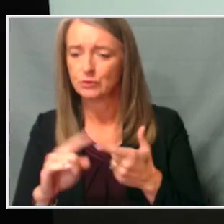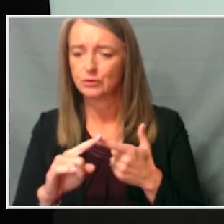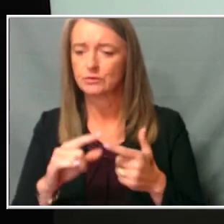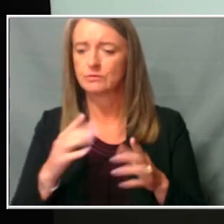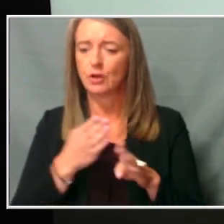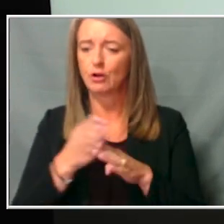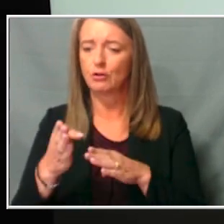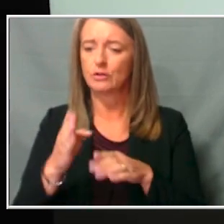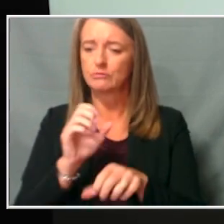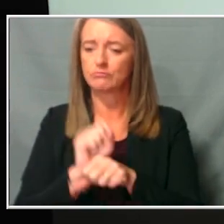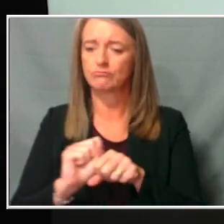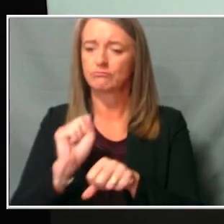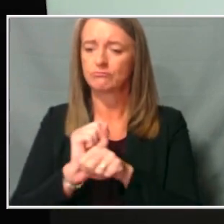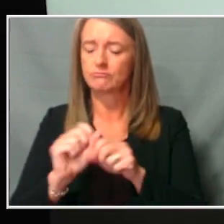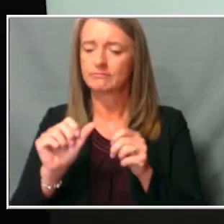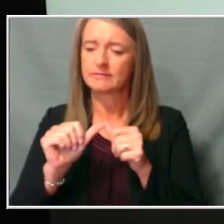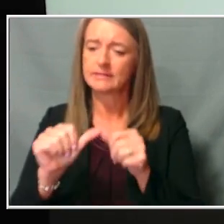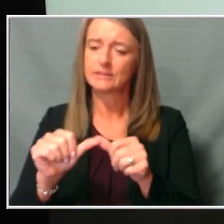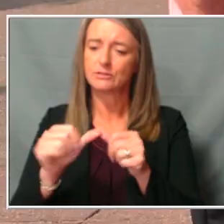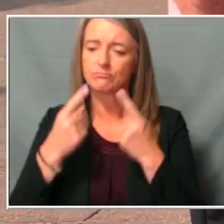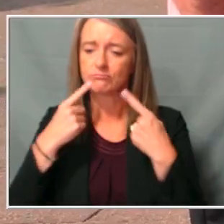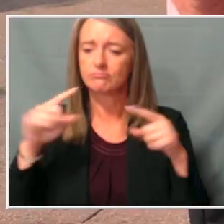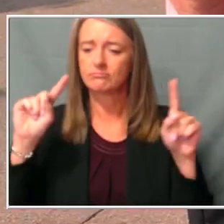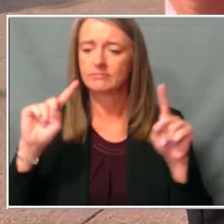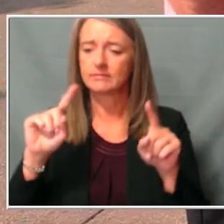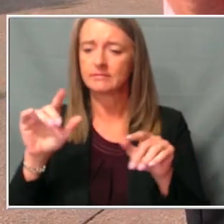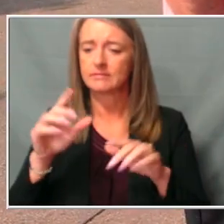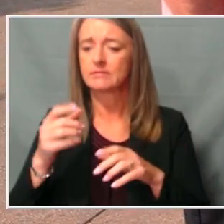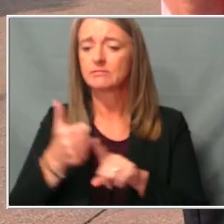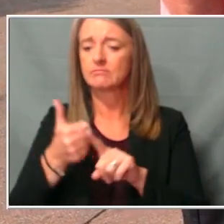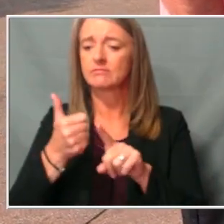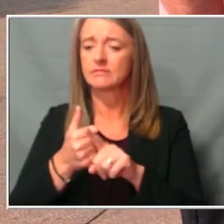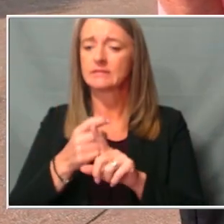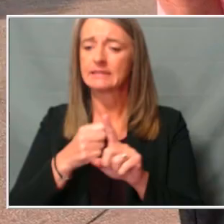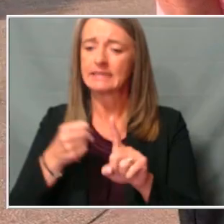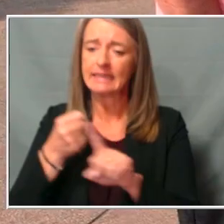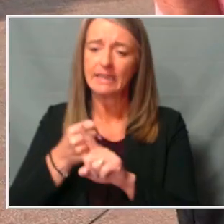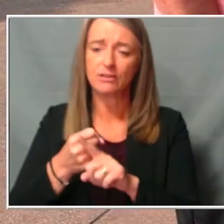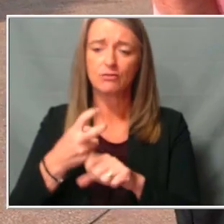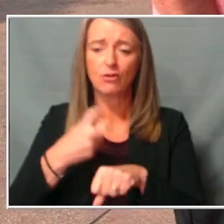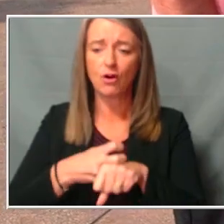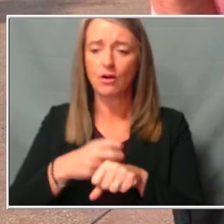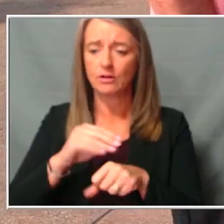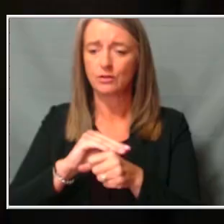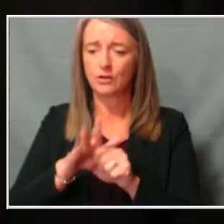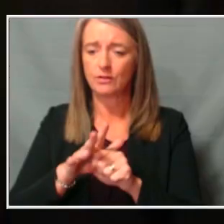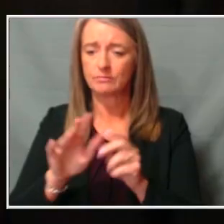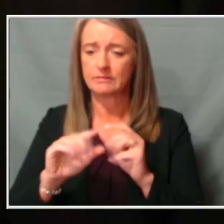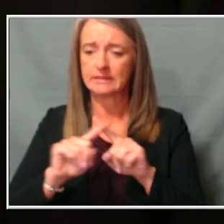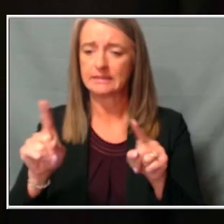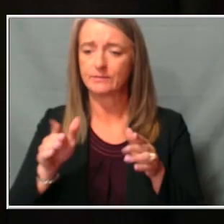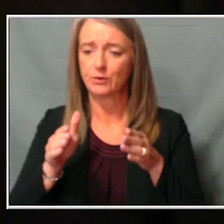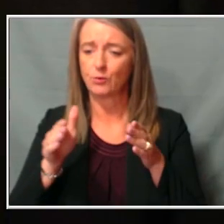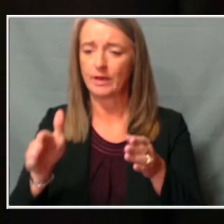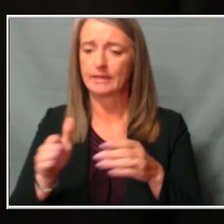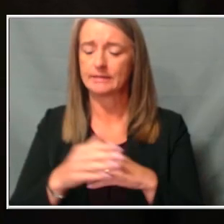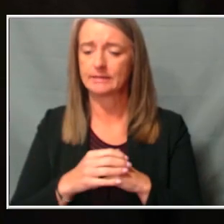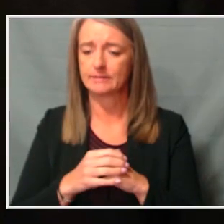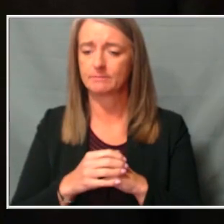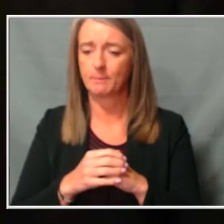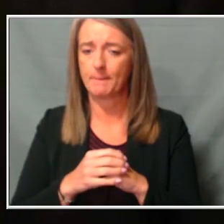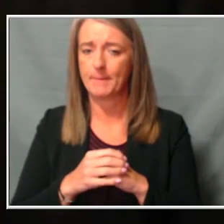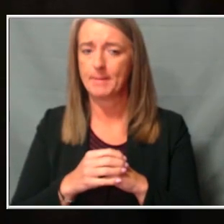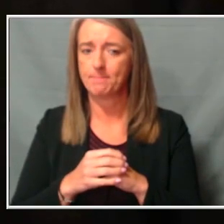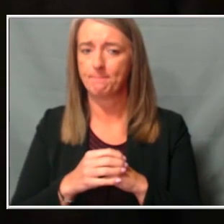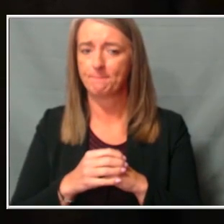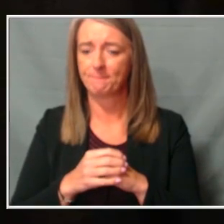to flourish, Michelle, like so many others, was hit hard by COVID in a multitude of ways.